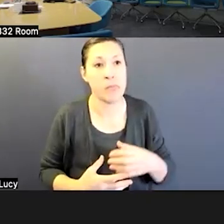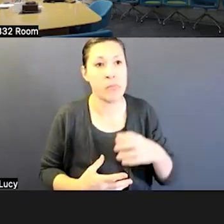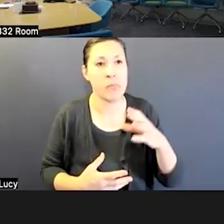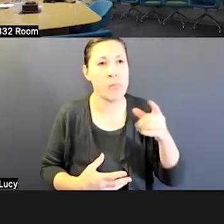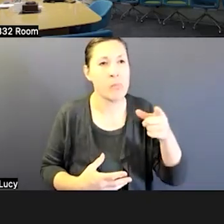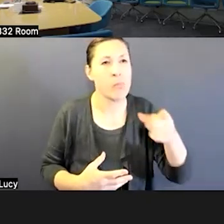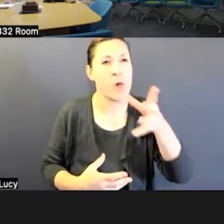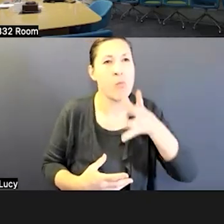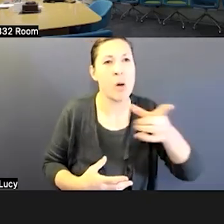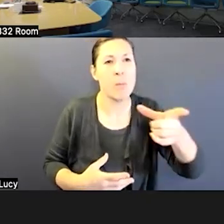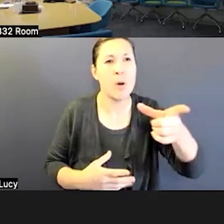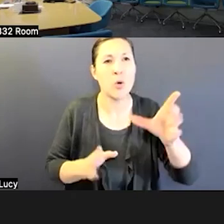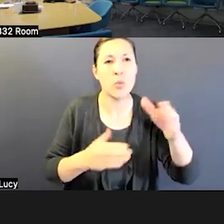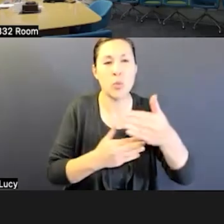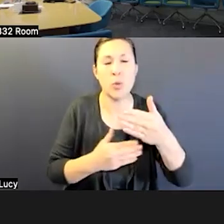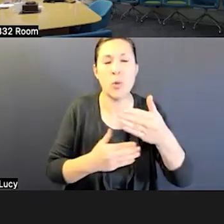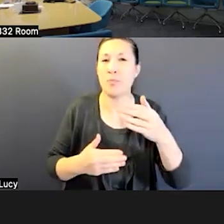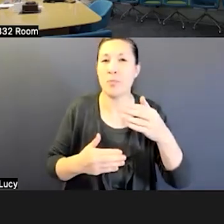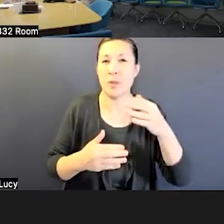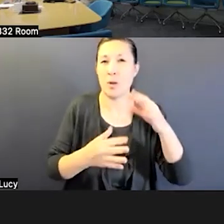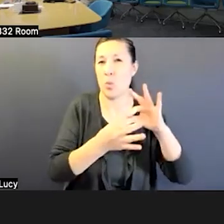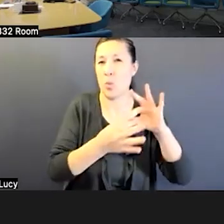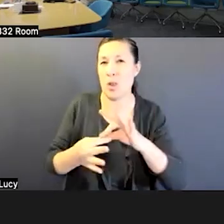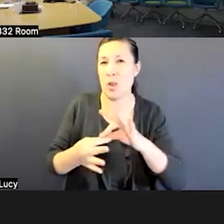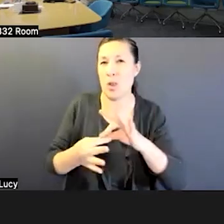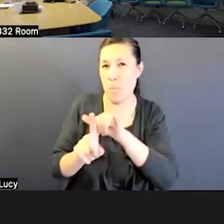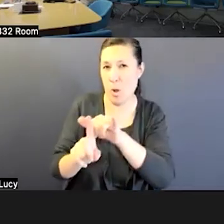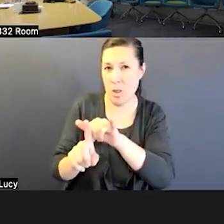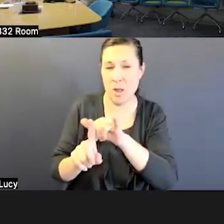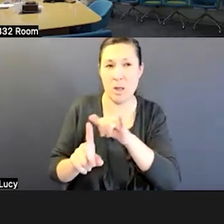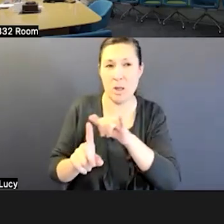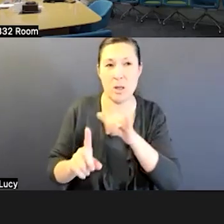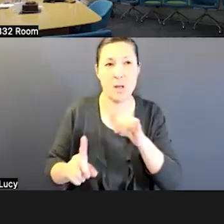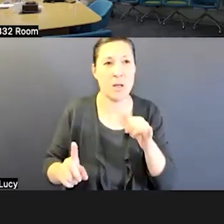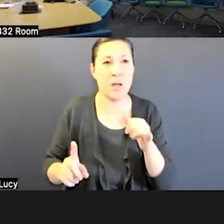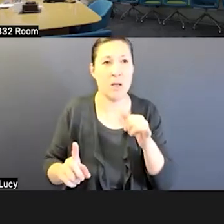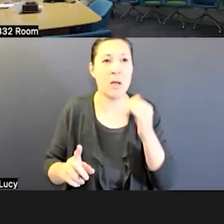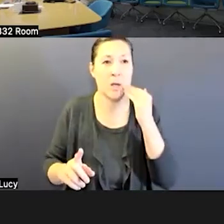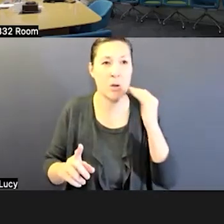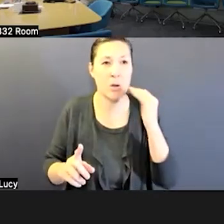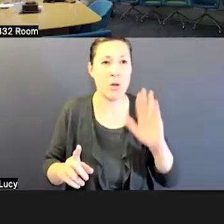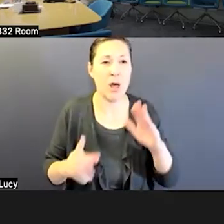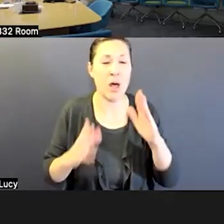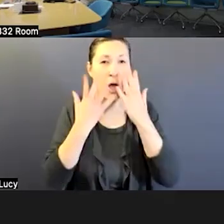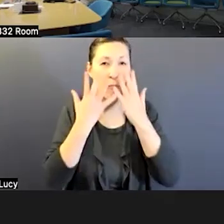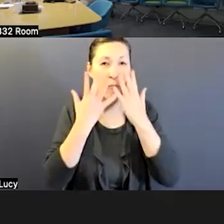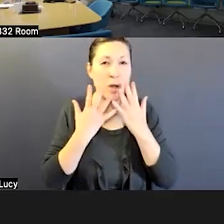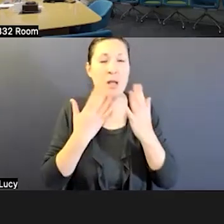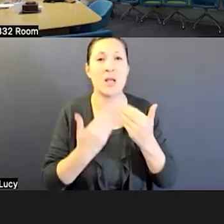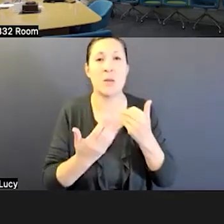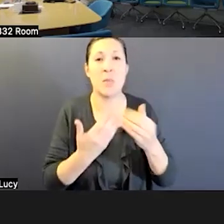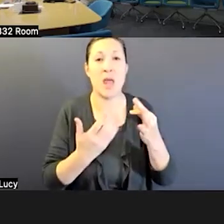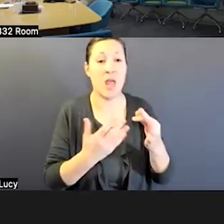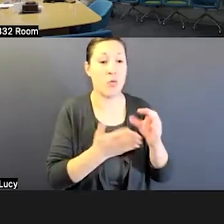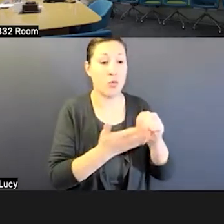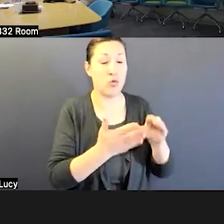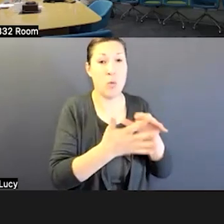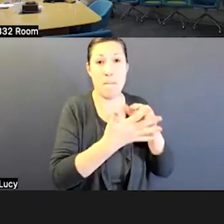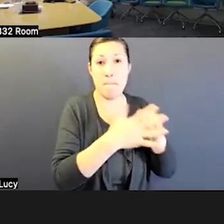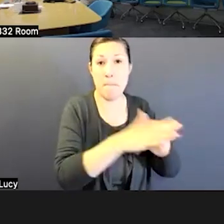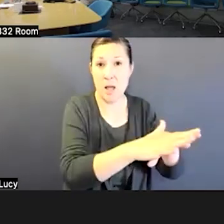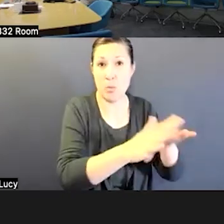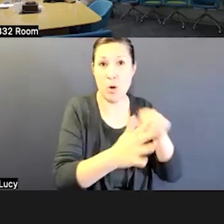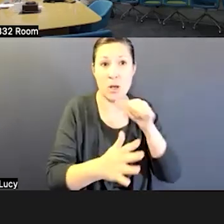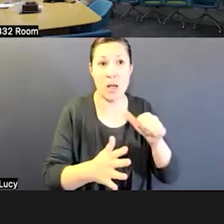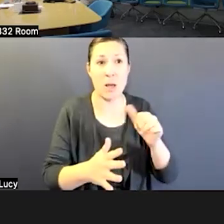of bullying? I just want to like bring it to unfortunately, whether you're mainstreamed or not, like whether I was in the special